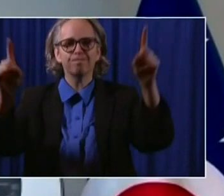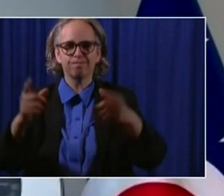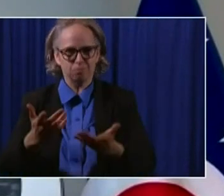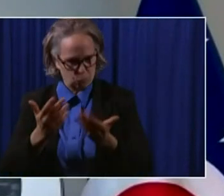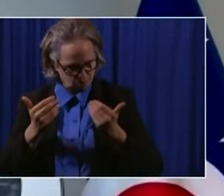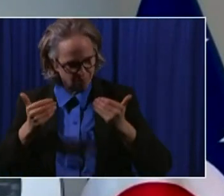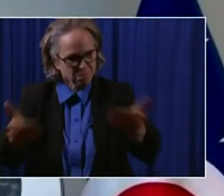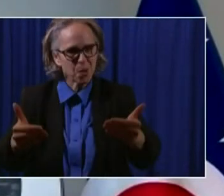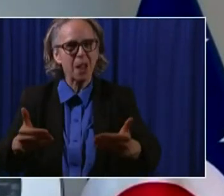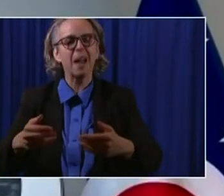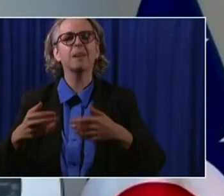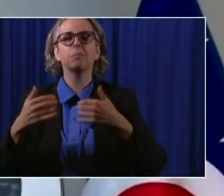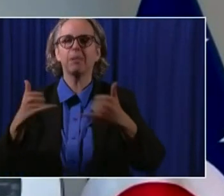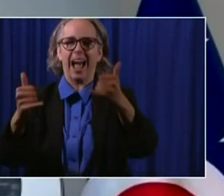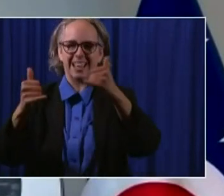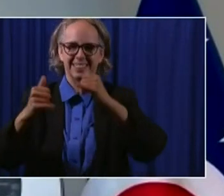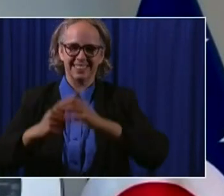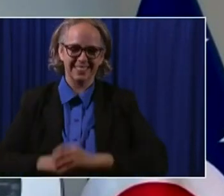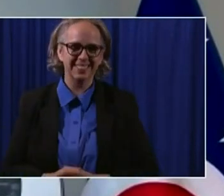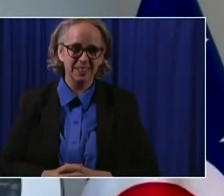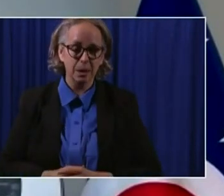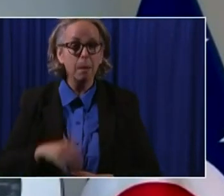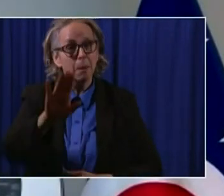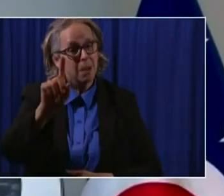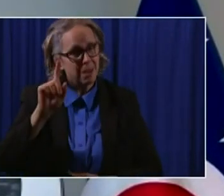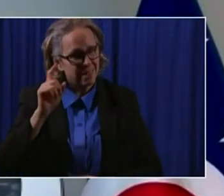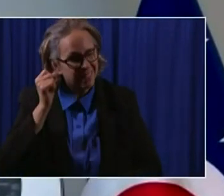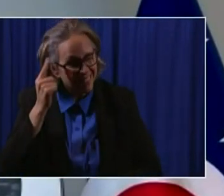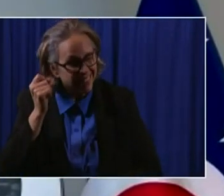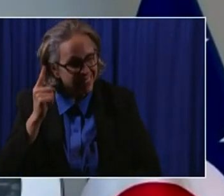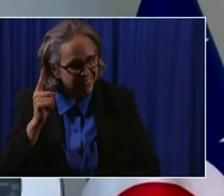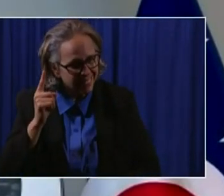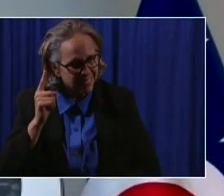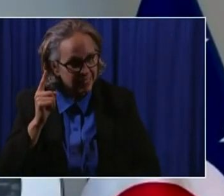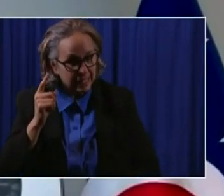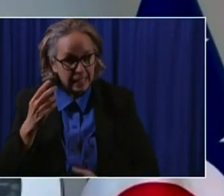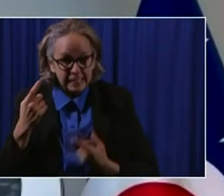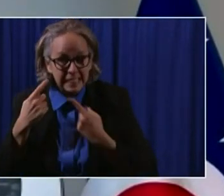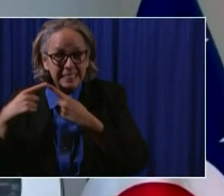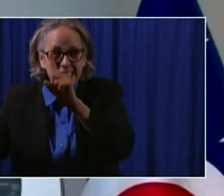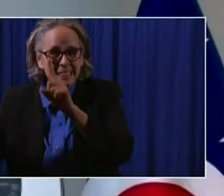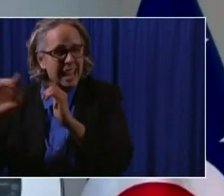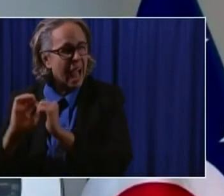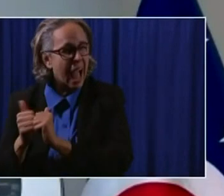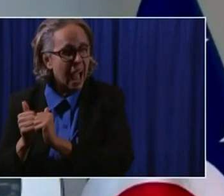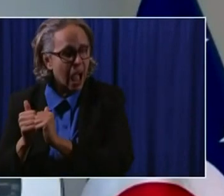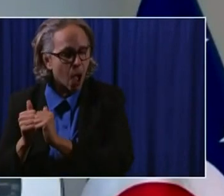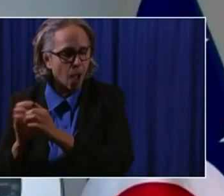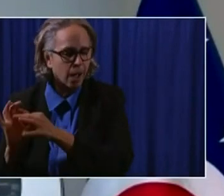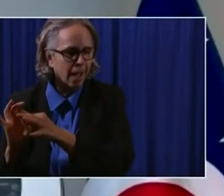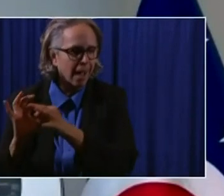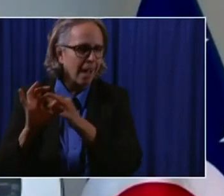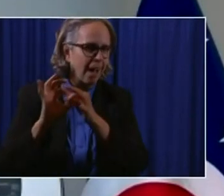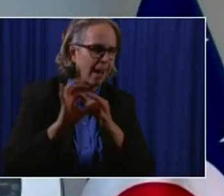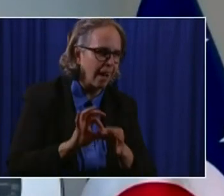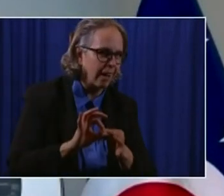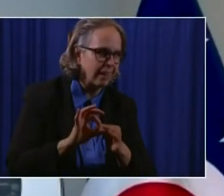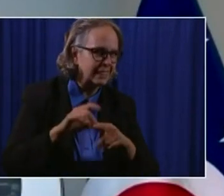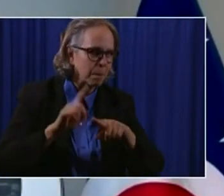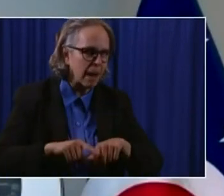But much like the sport you play, your success is going to be based on how well you execute the game